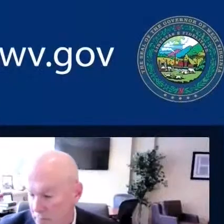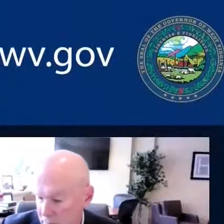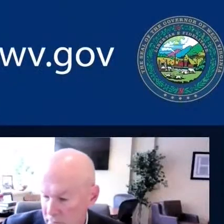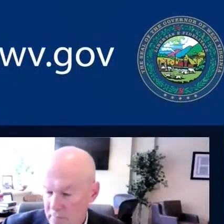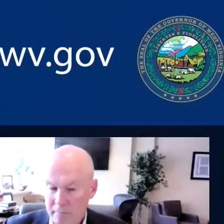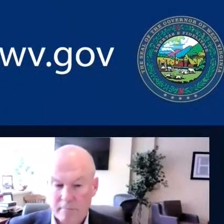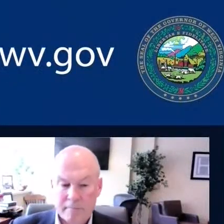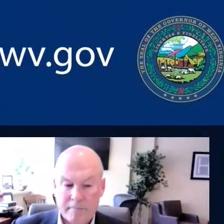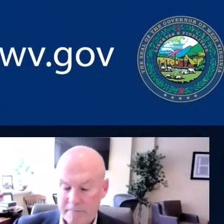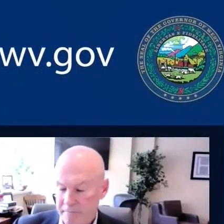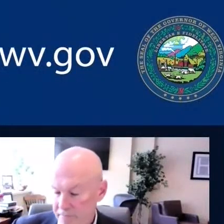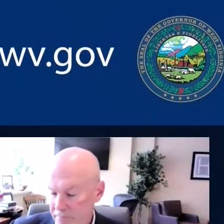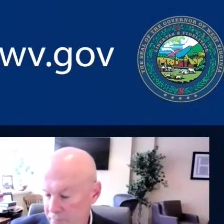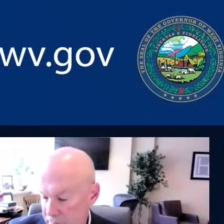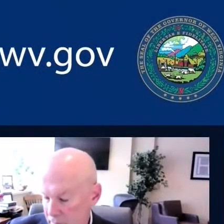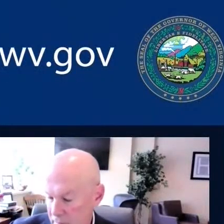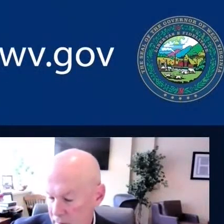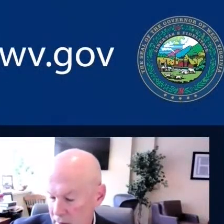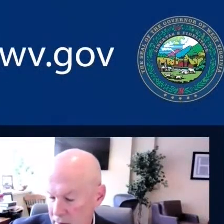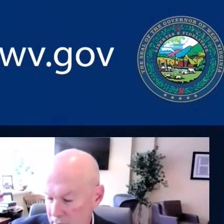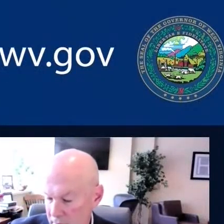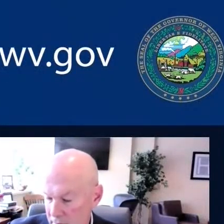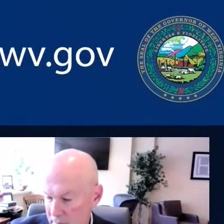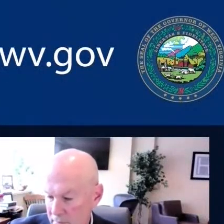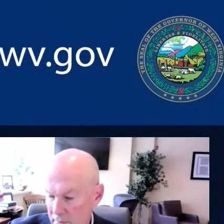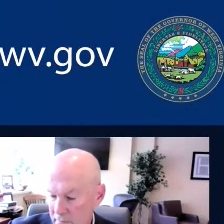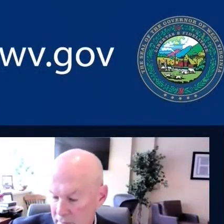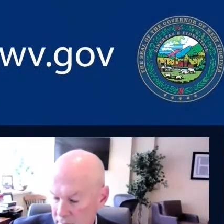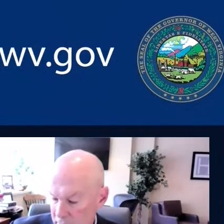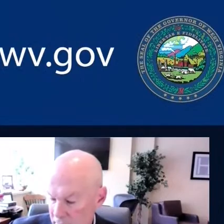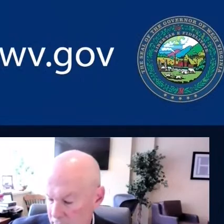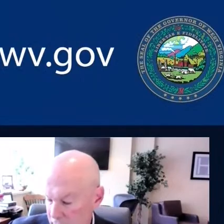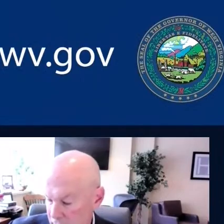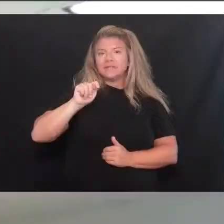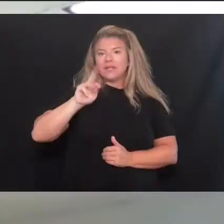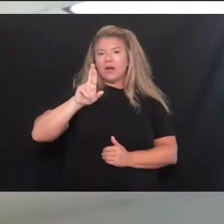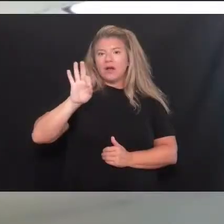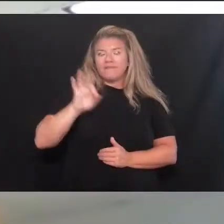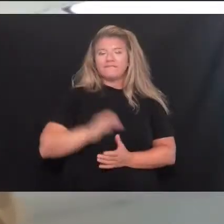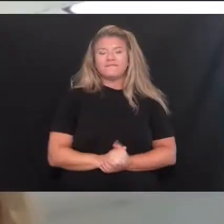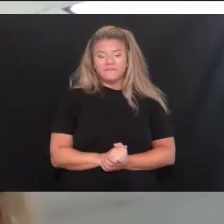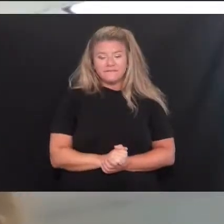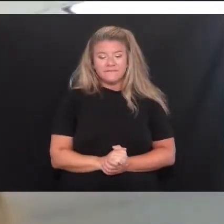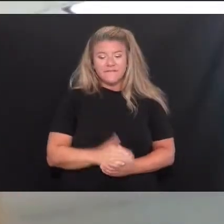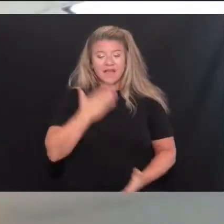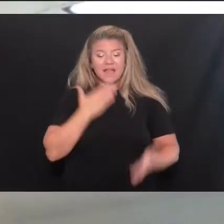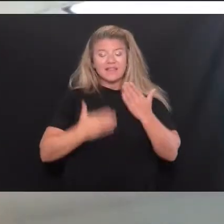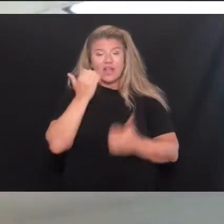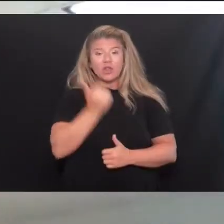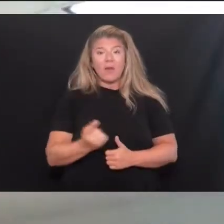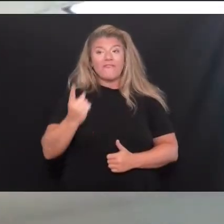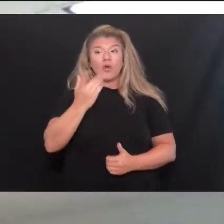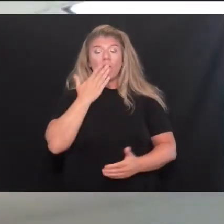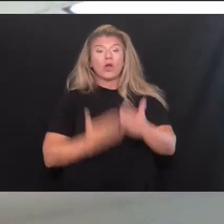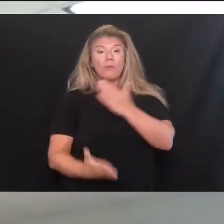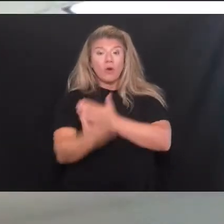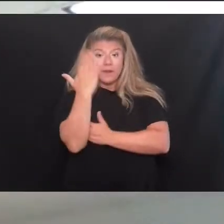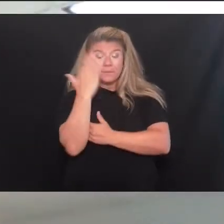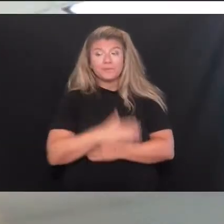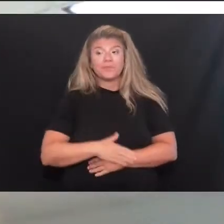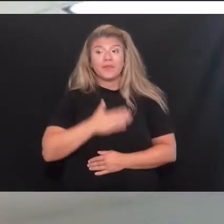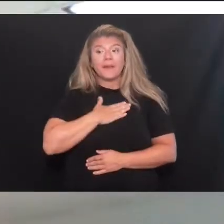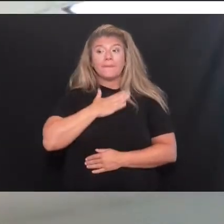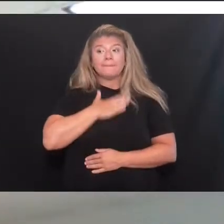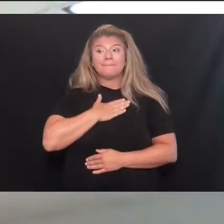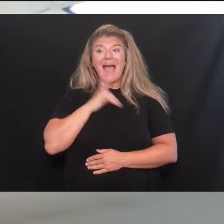All right, thank you, Jared. Next to Rebecca Augustoni with WTRF. It's a big undertaking. Thank you, everyone, and good morning to you. My